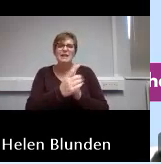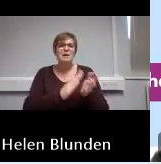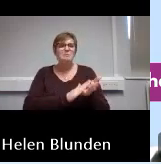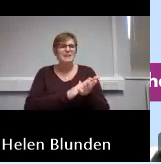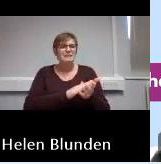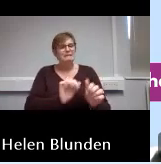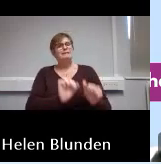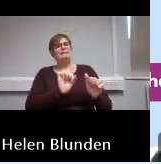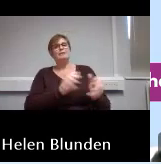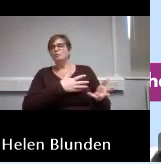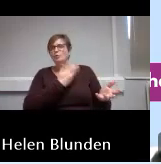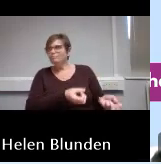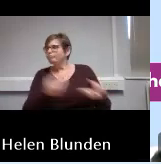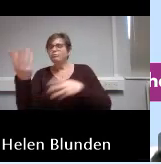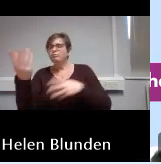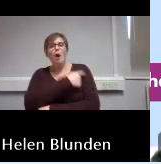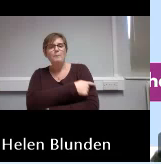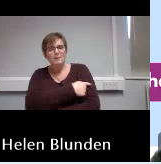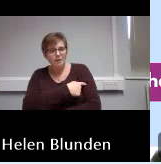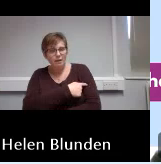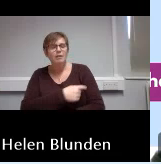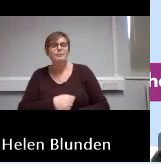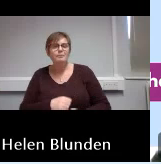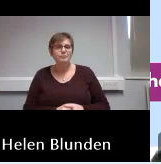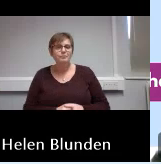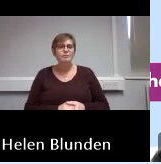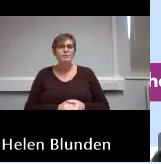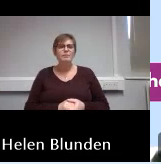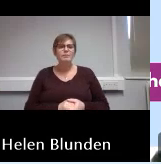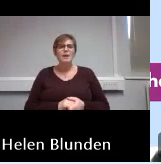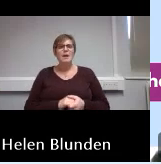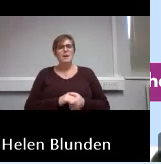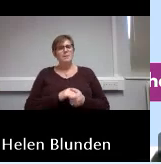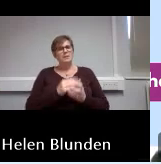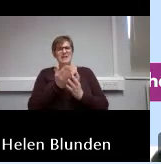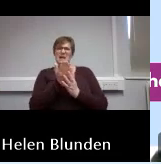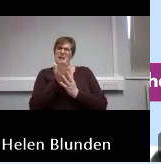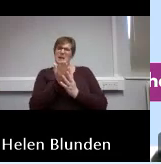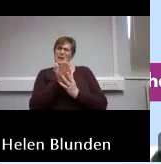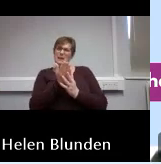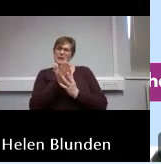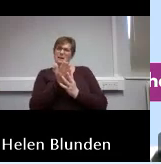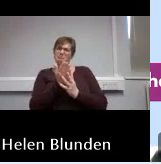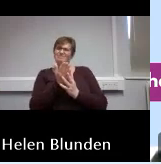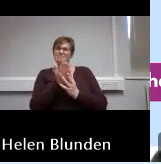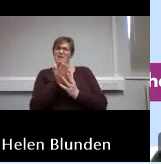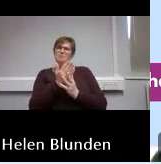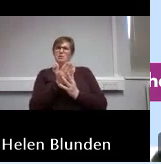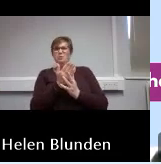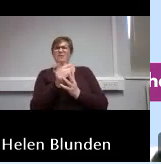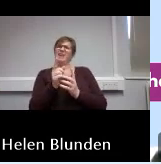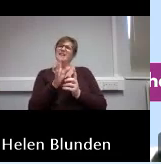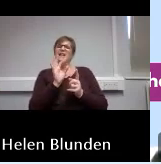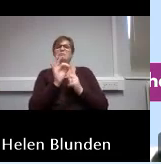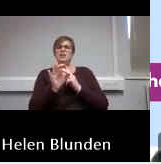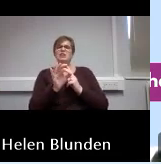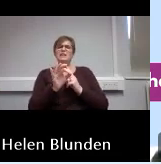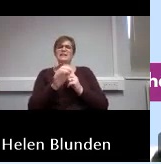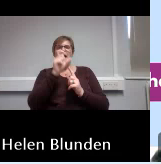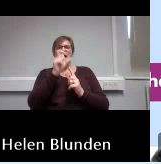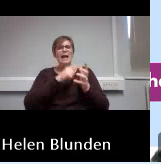hospital admissions. The bit in the middle, if you like, that kind of specialist CAMHS